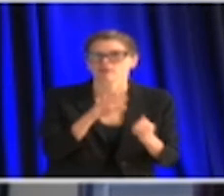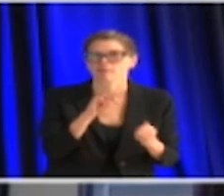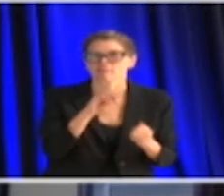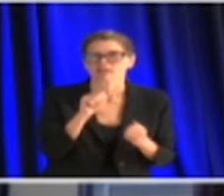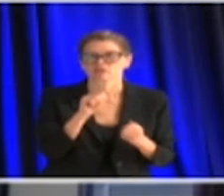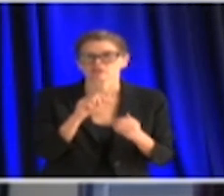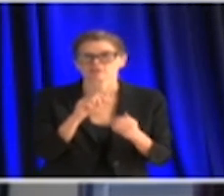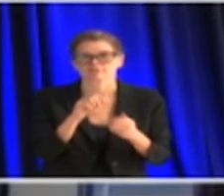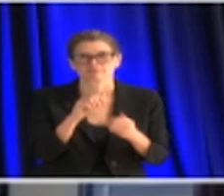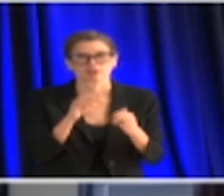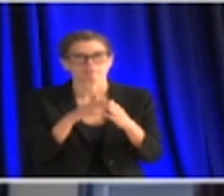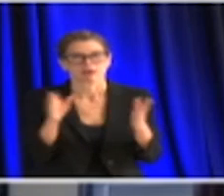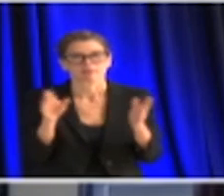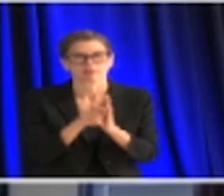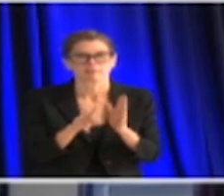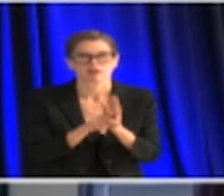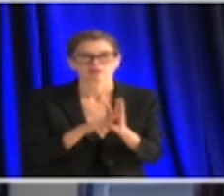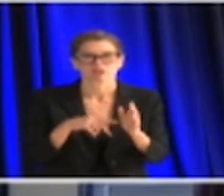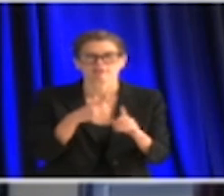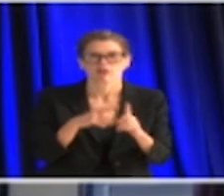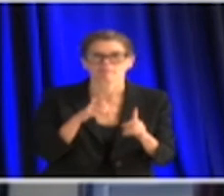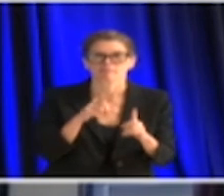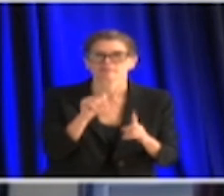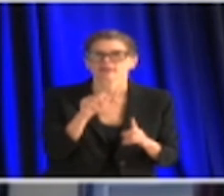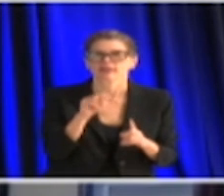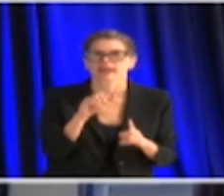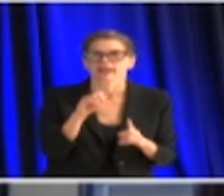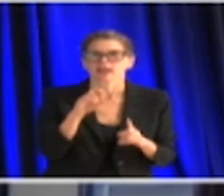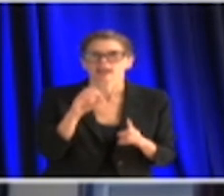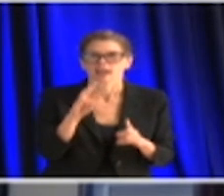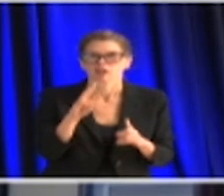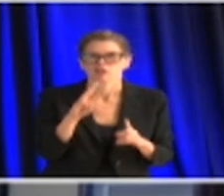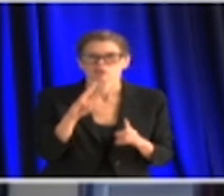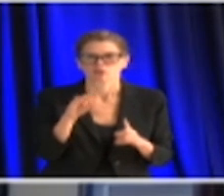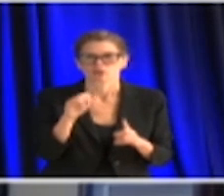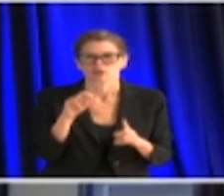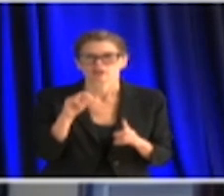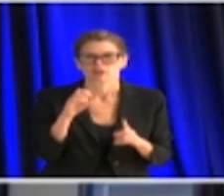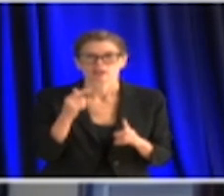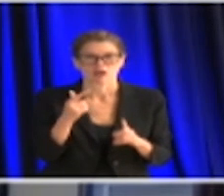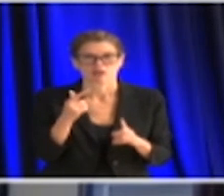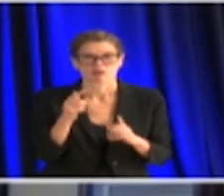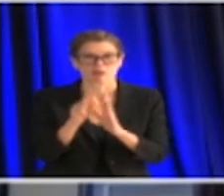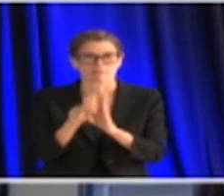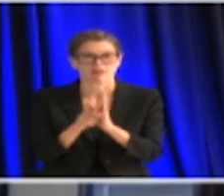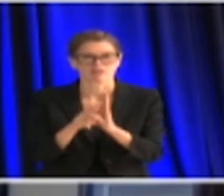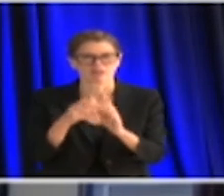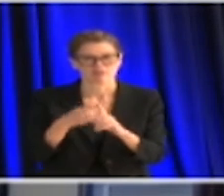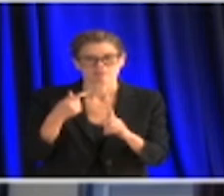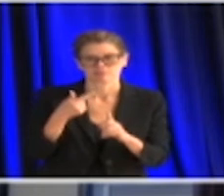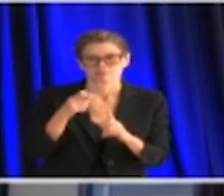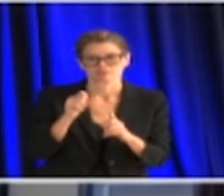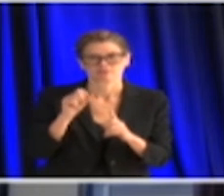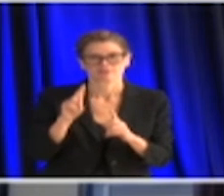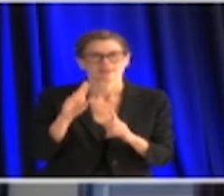public policy degree from the Andrew Young School of Policy Studies at Georgia State University, which happens to be where I received my